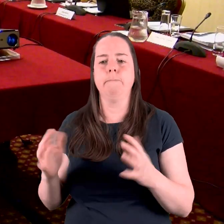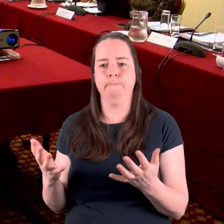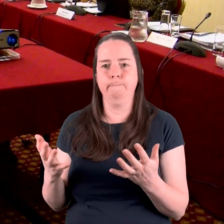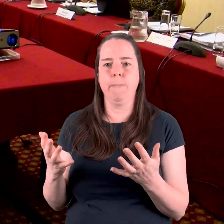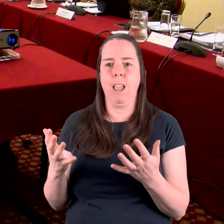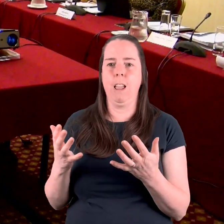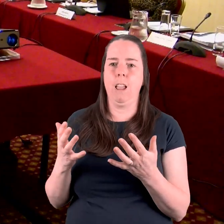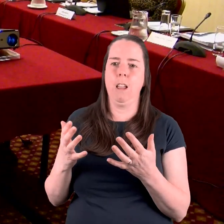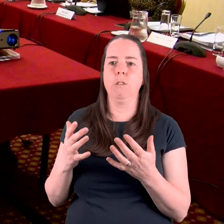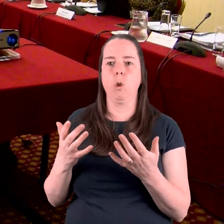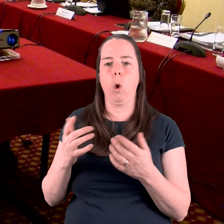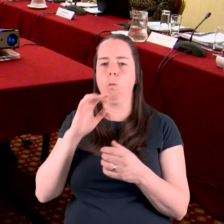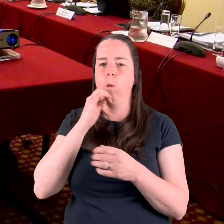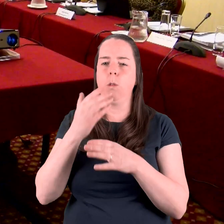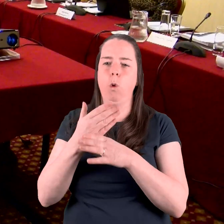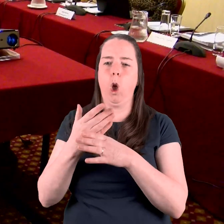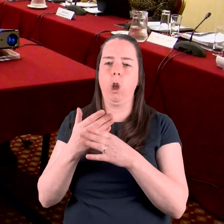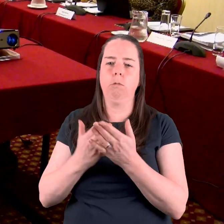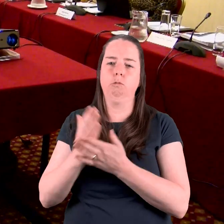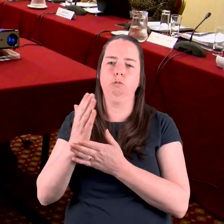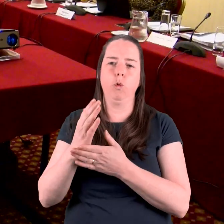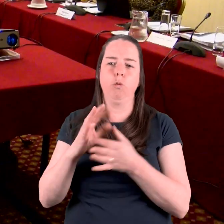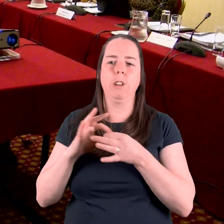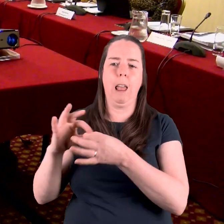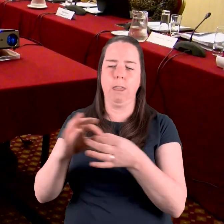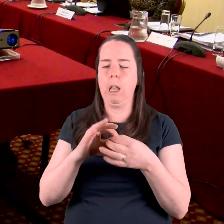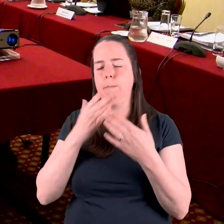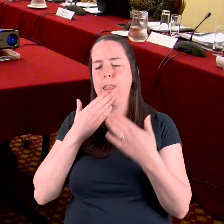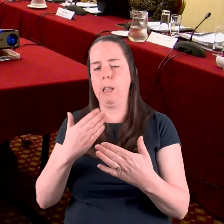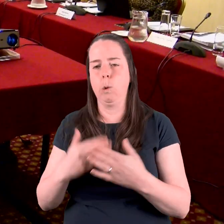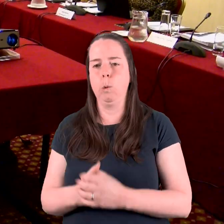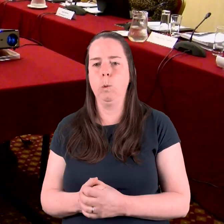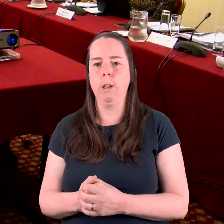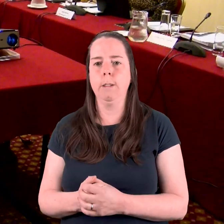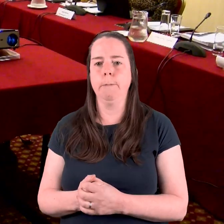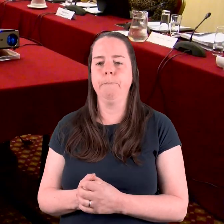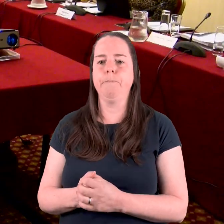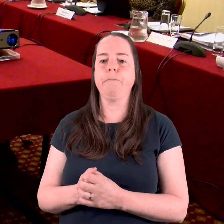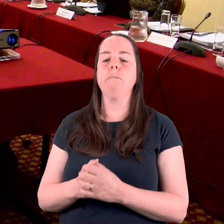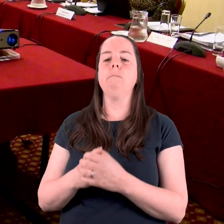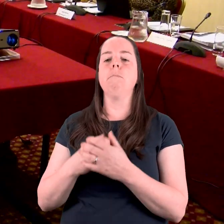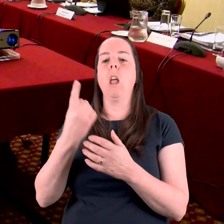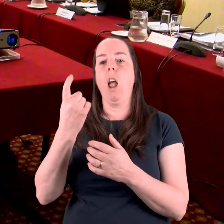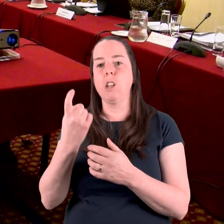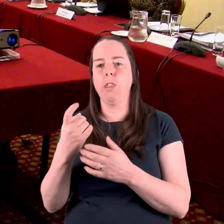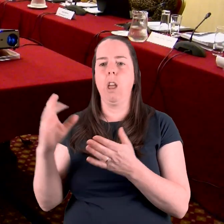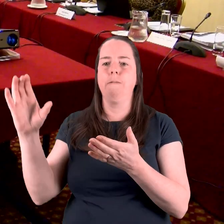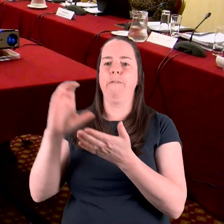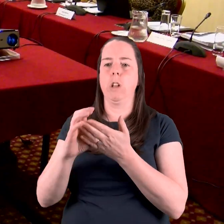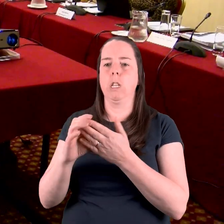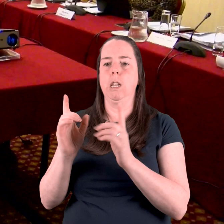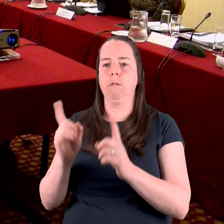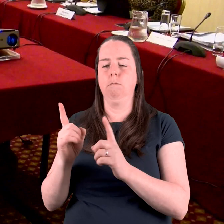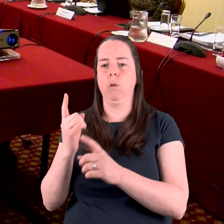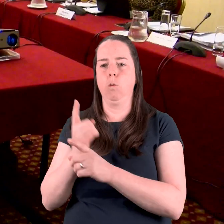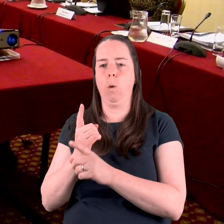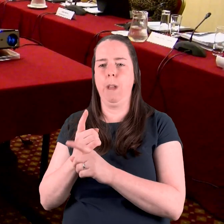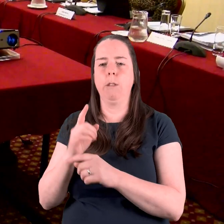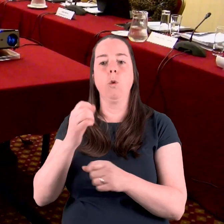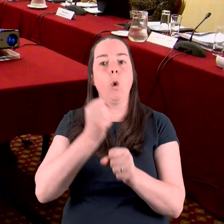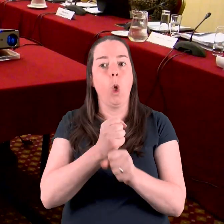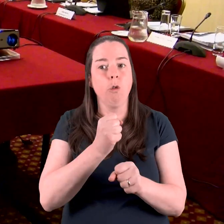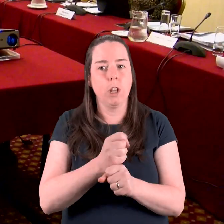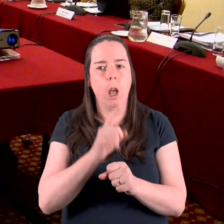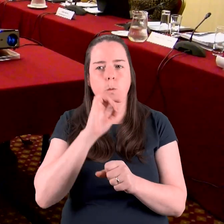I'm sure we're going to do this again, however we do it. So you know, we'll work that through together. So thank you very much. Now